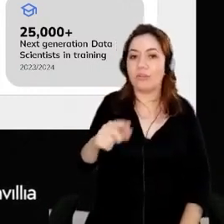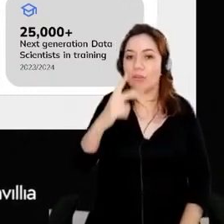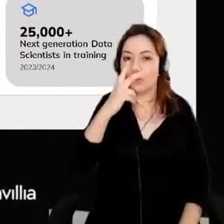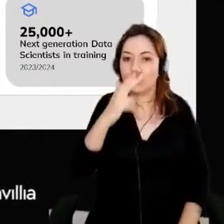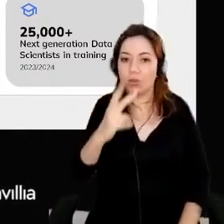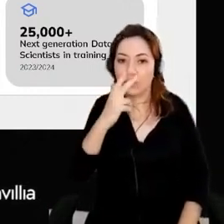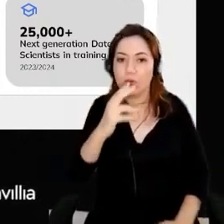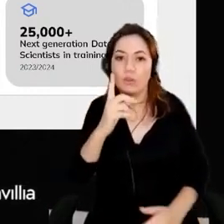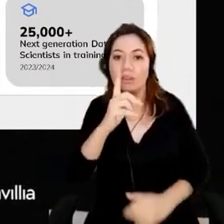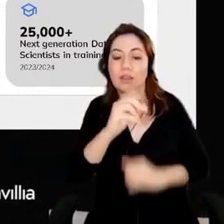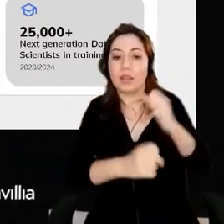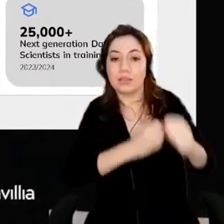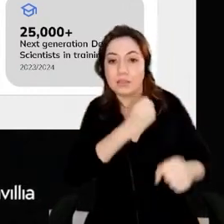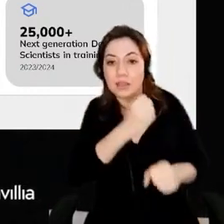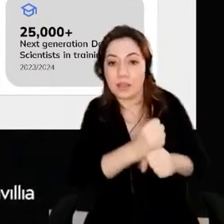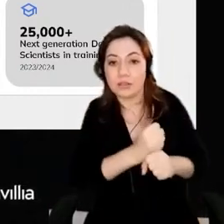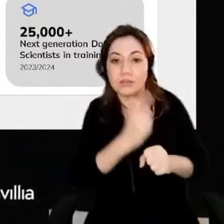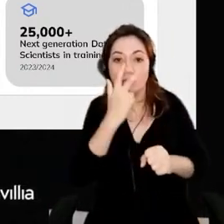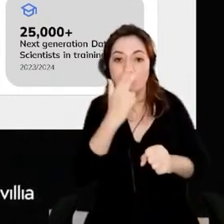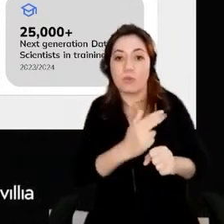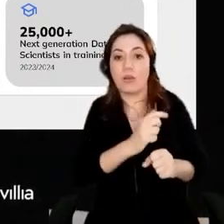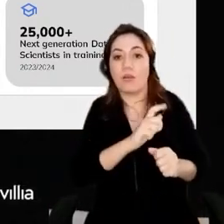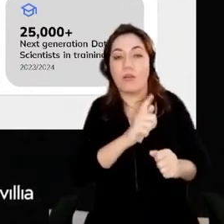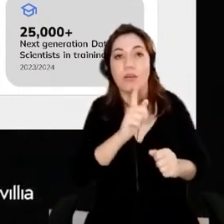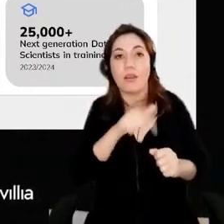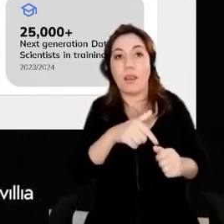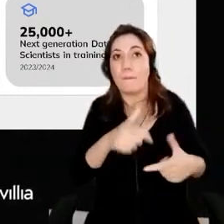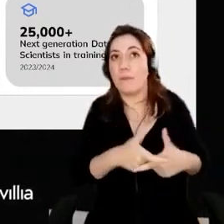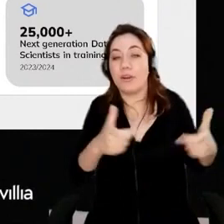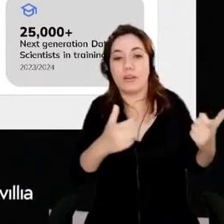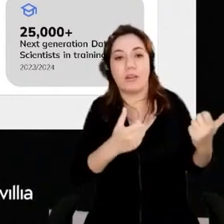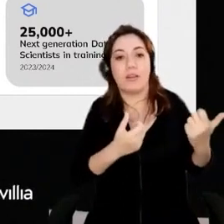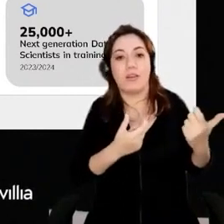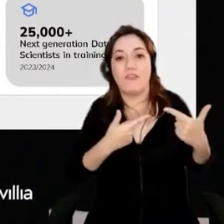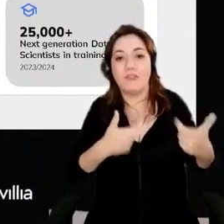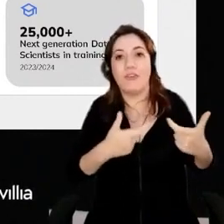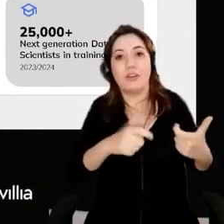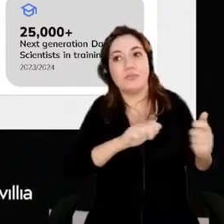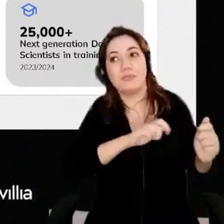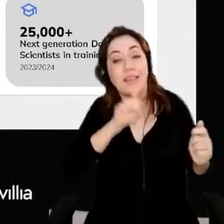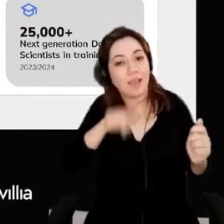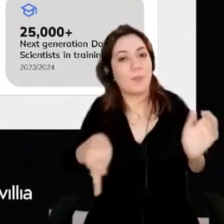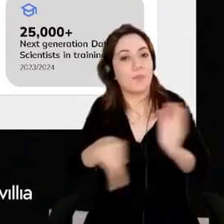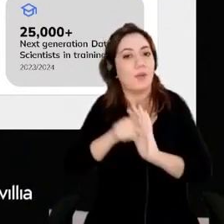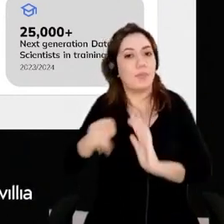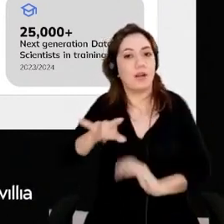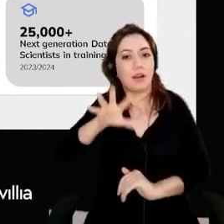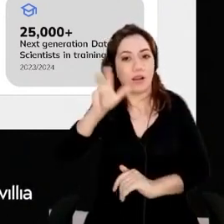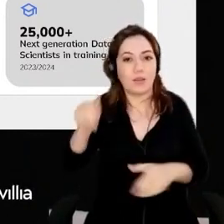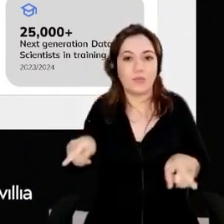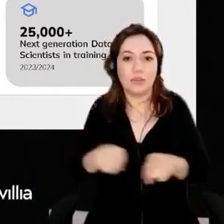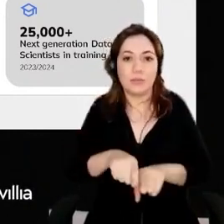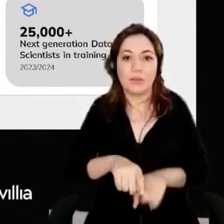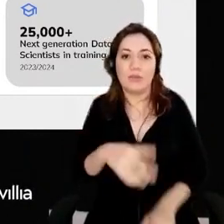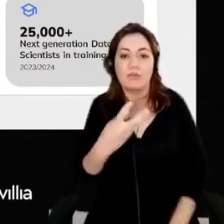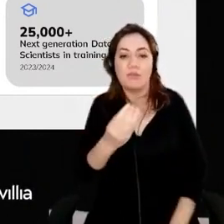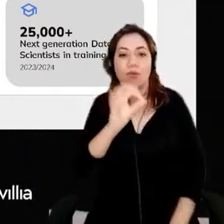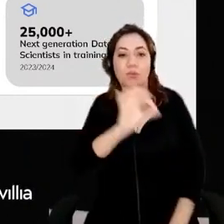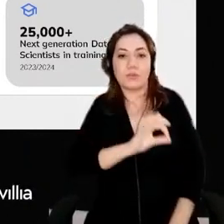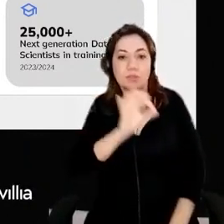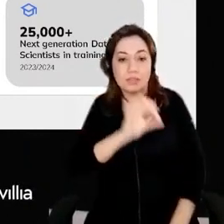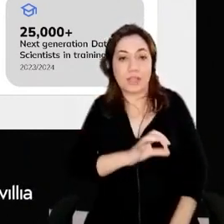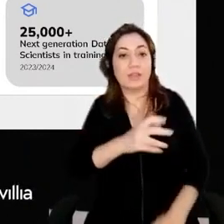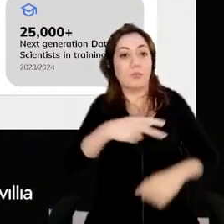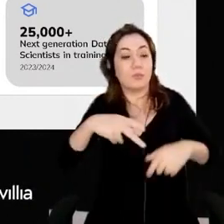Africa. And by the turn of the century, about 40% of the world's population is going to be in Africa. And so one of the things that we're doing